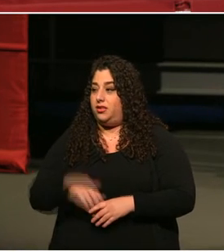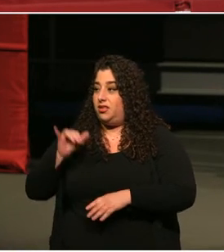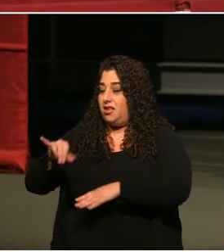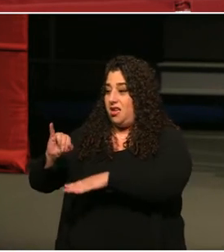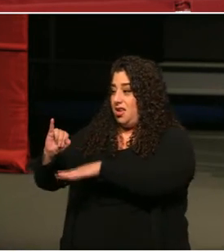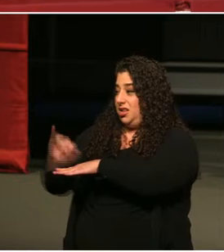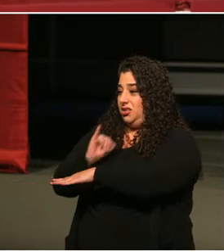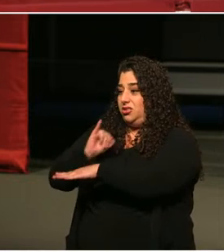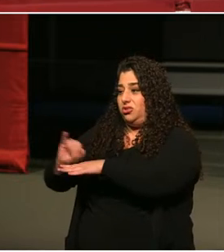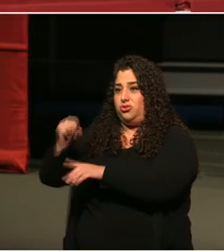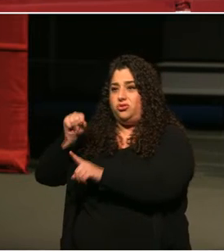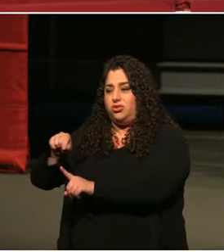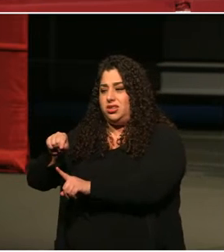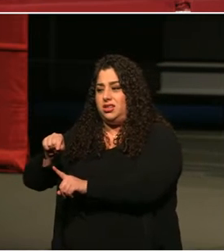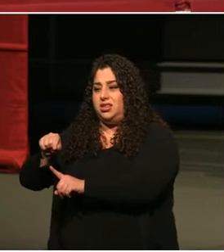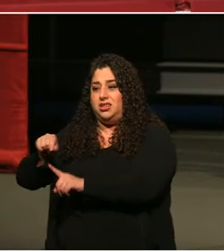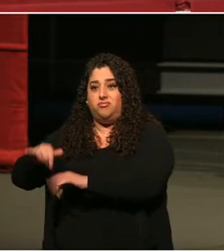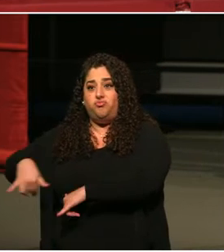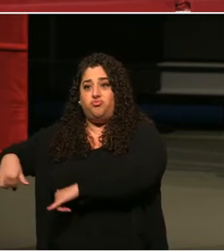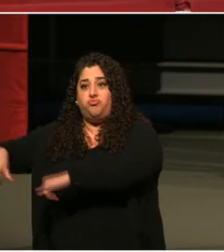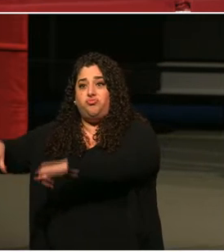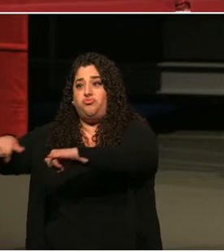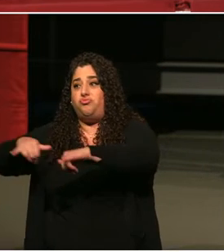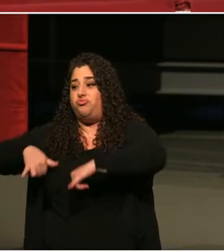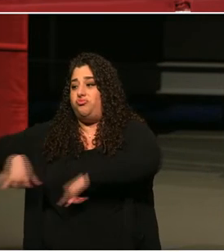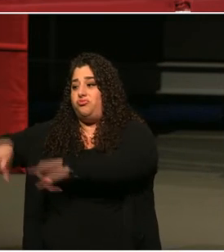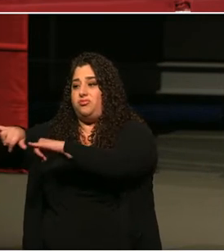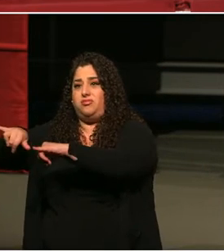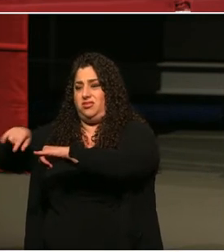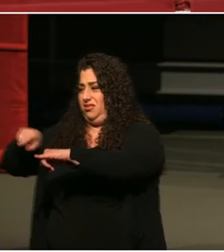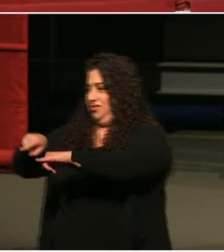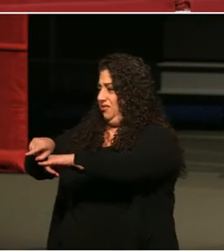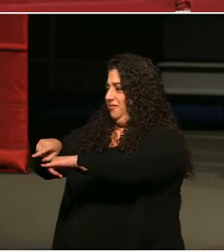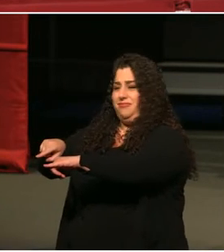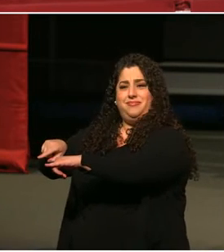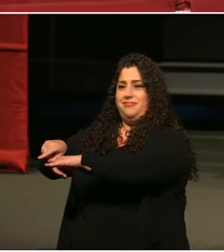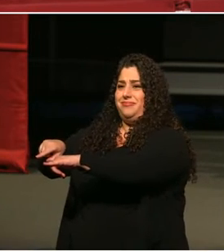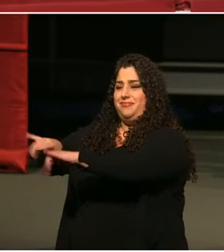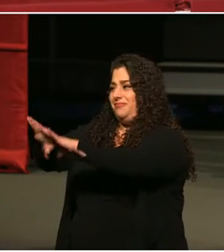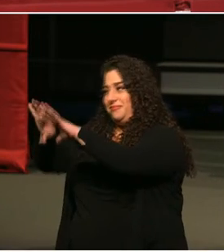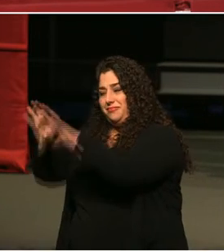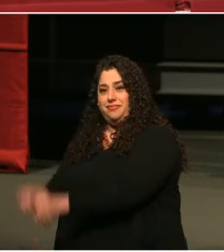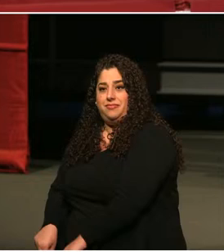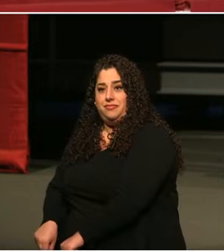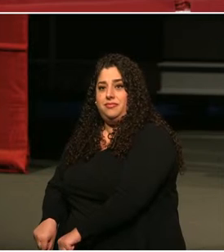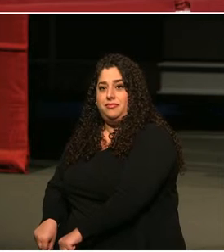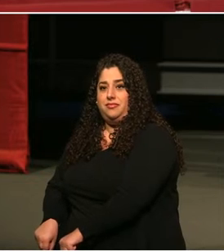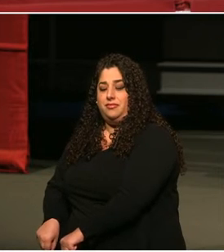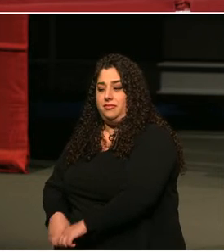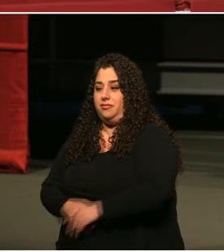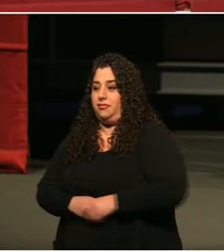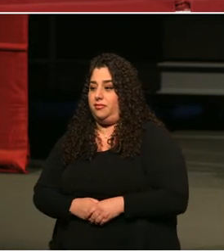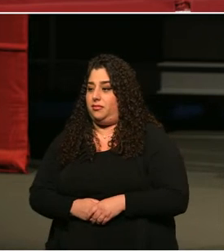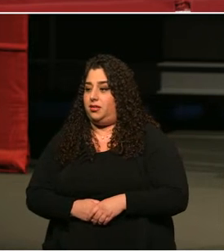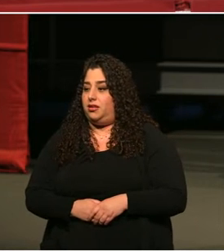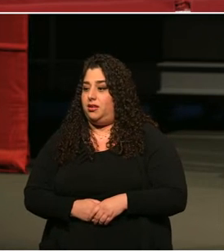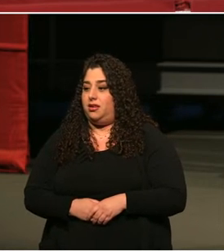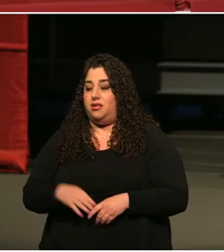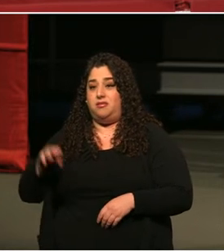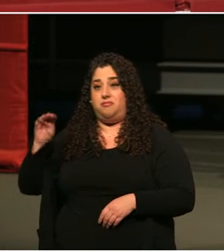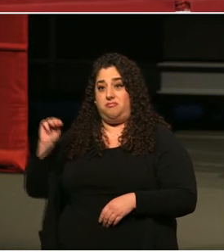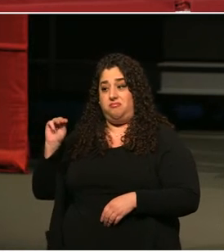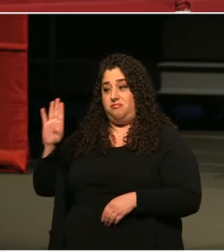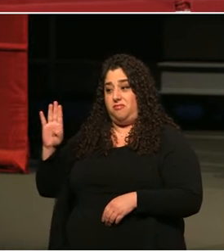Marlon and I knew it urgent to highlight the 1973 American Indian